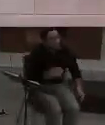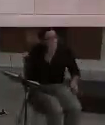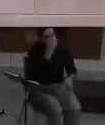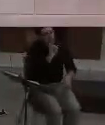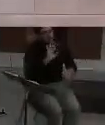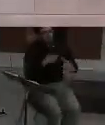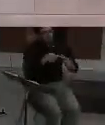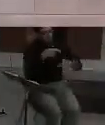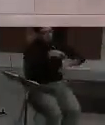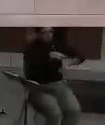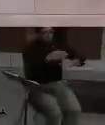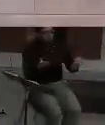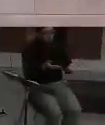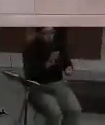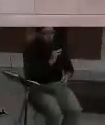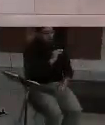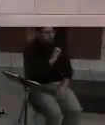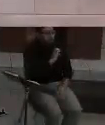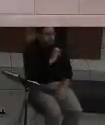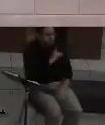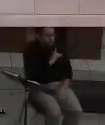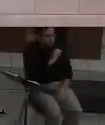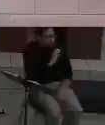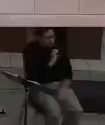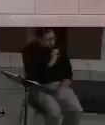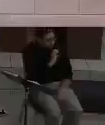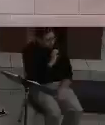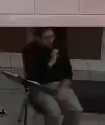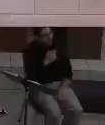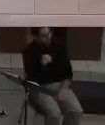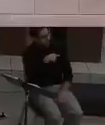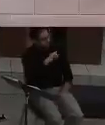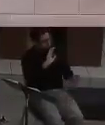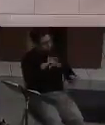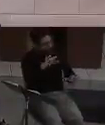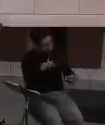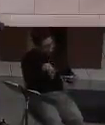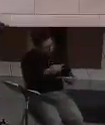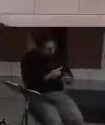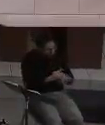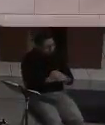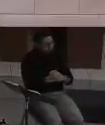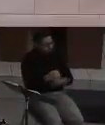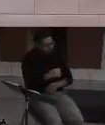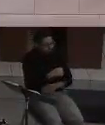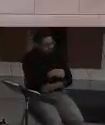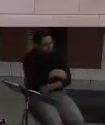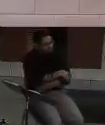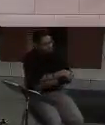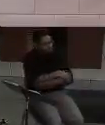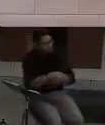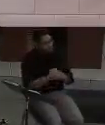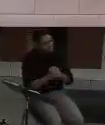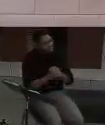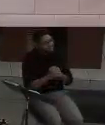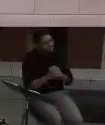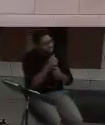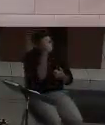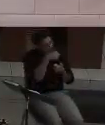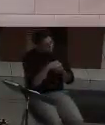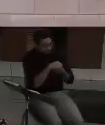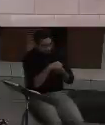first time at the Metropolitan Community Church of Washington, D.C., we welcome you, and we remind you that we do not